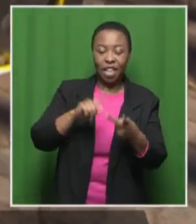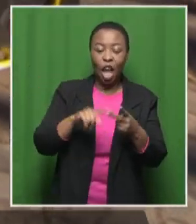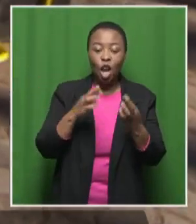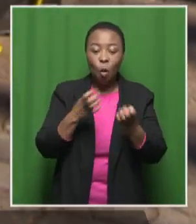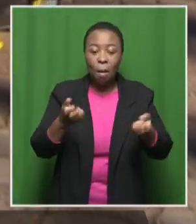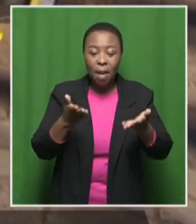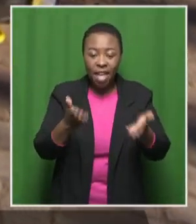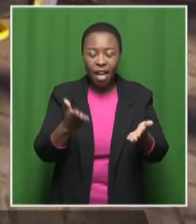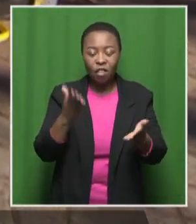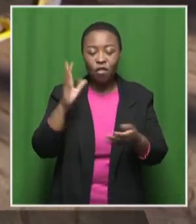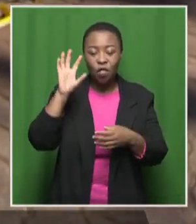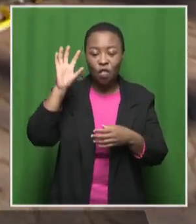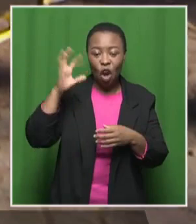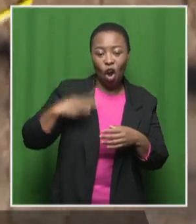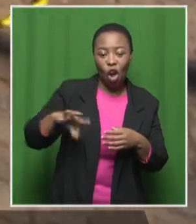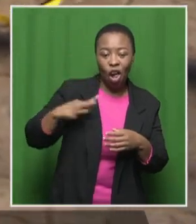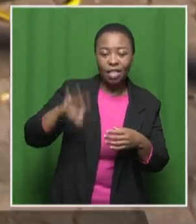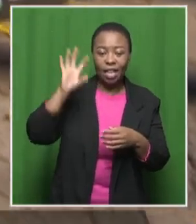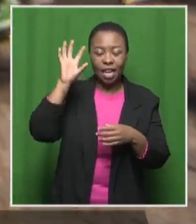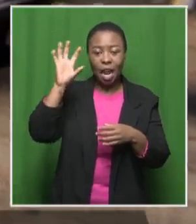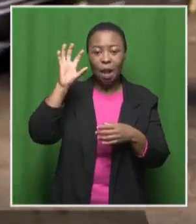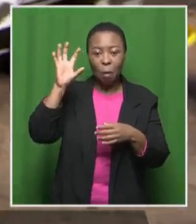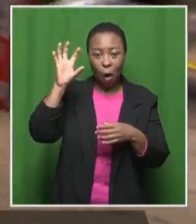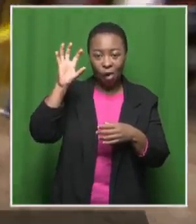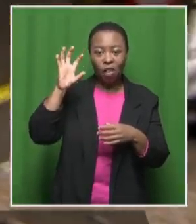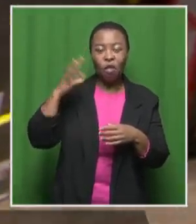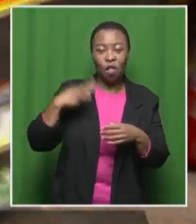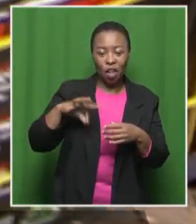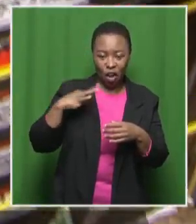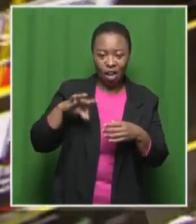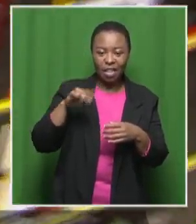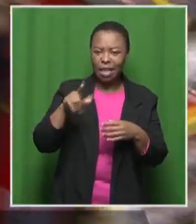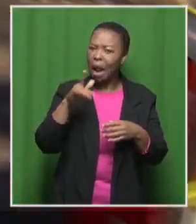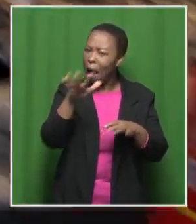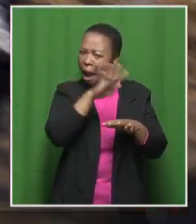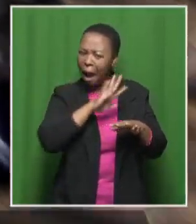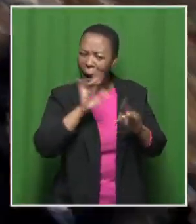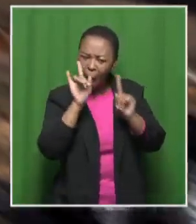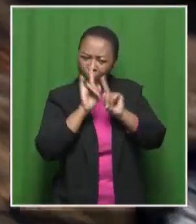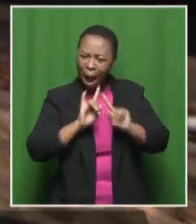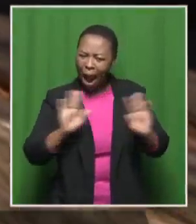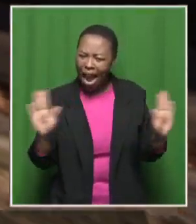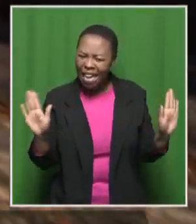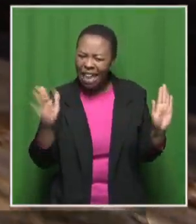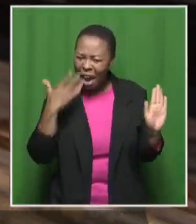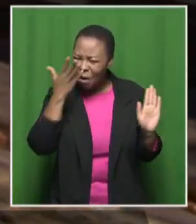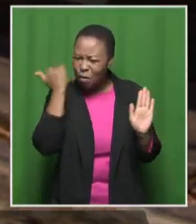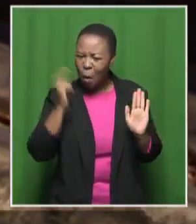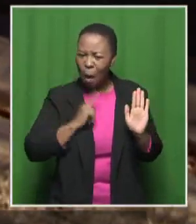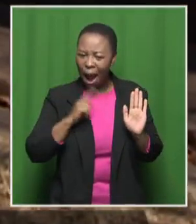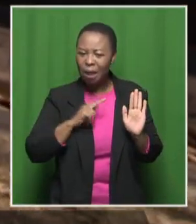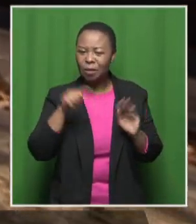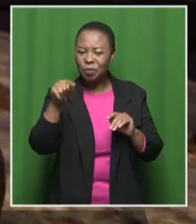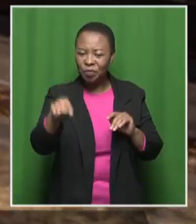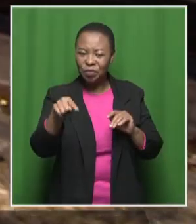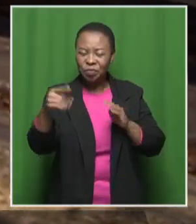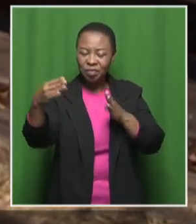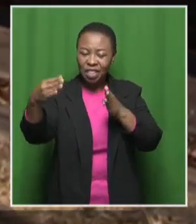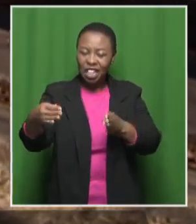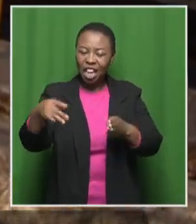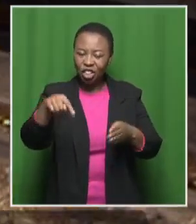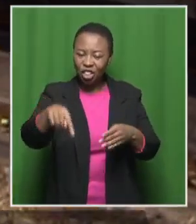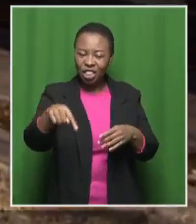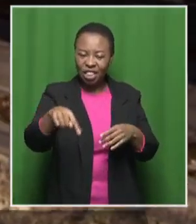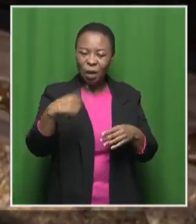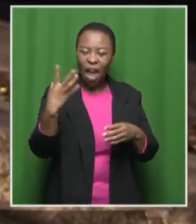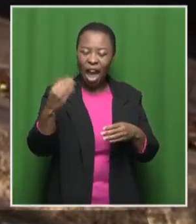girls. We've got the netball balls as well, and everyone is very quiet. I don't know why. When we move on into this section here, we've